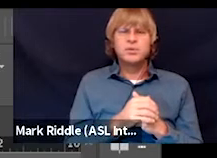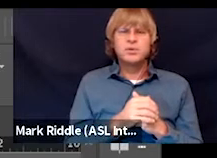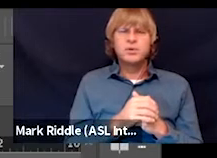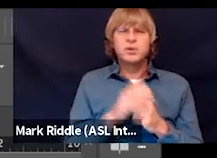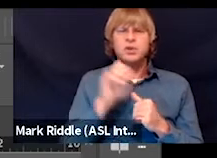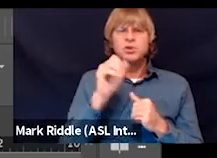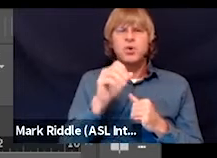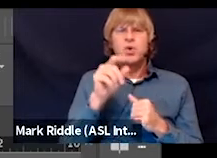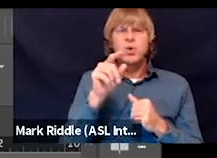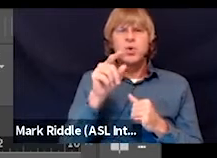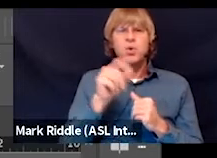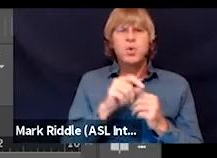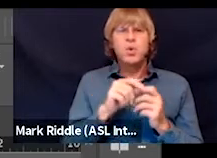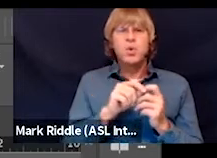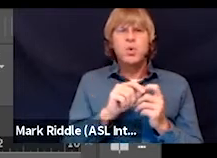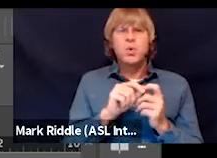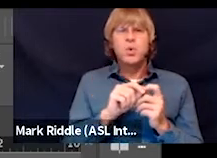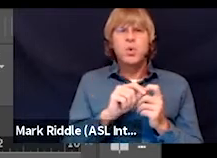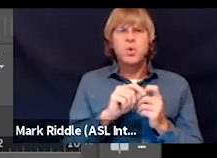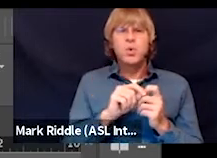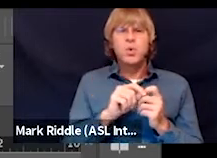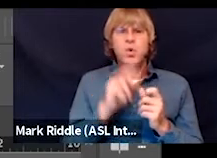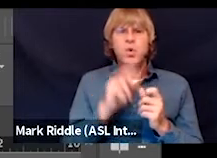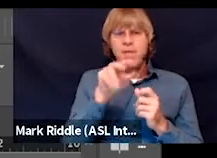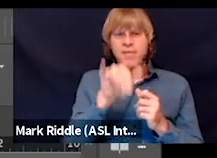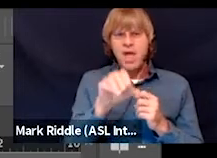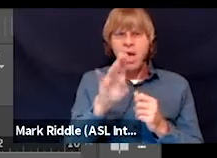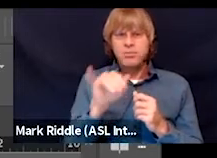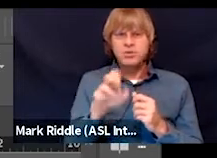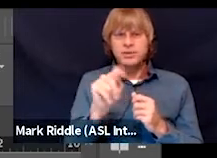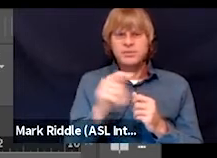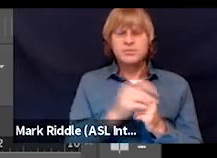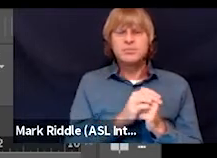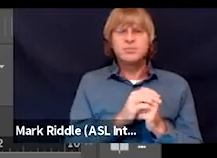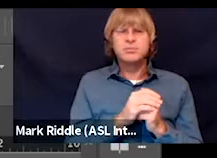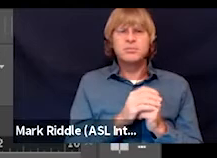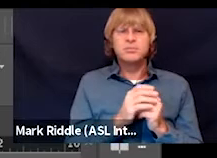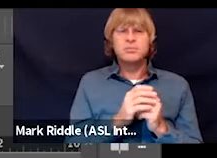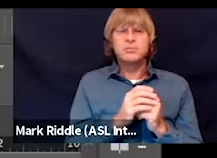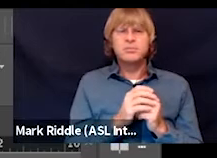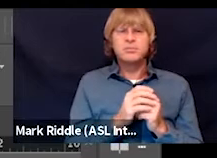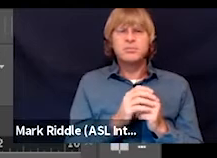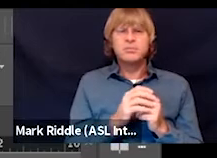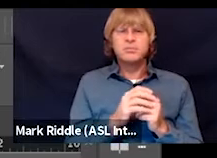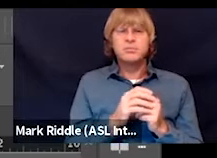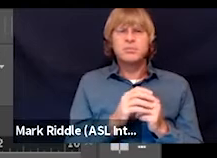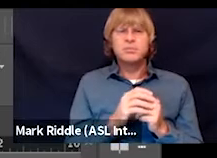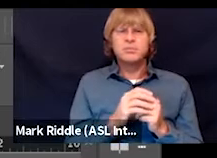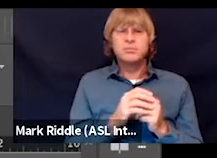we're going to look at this object style. Object,